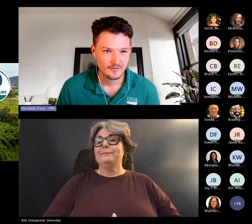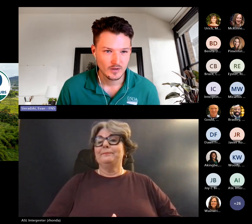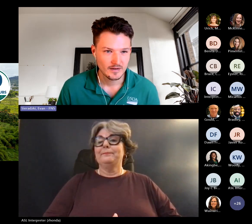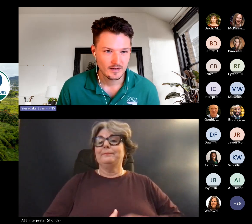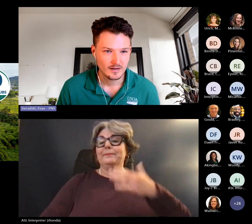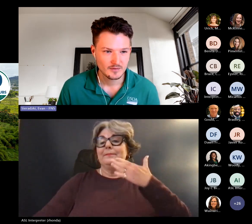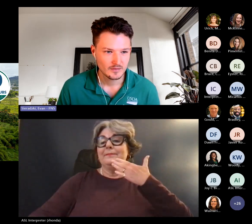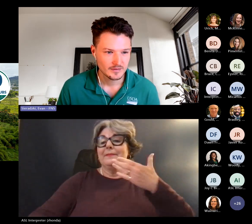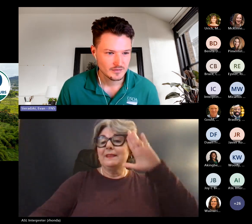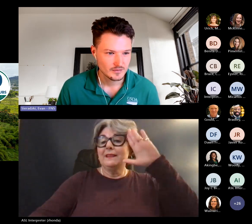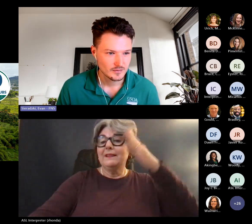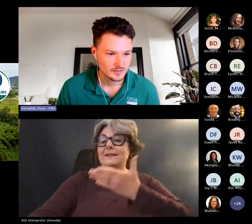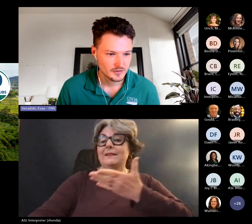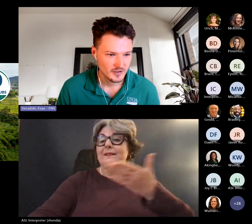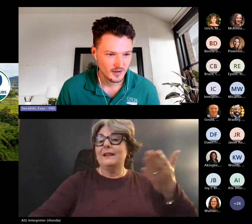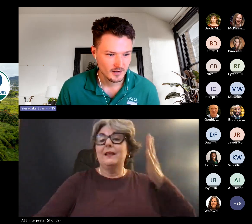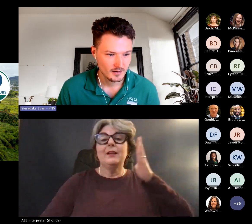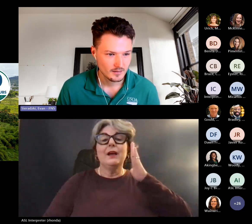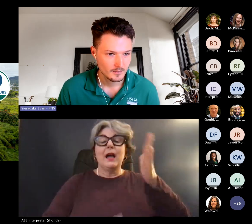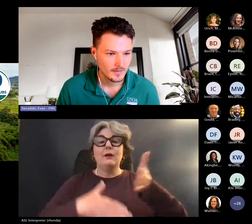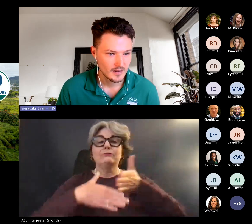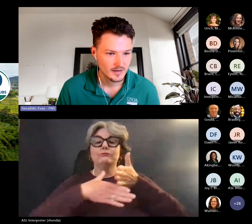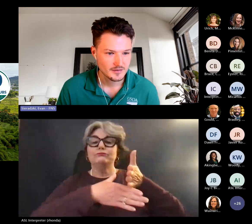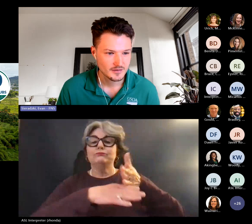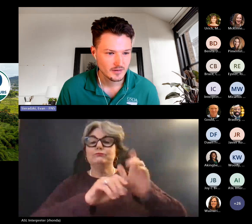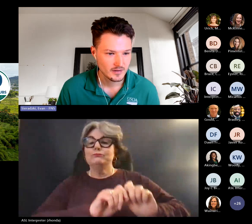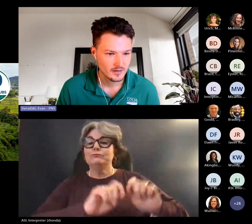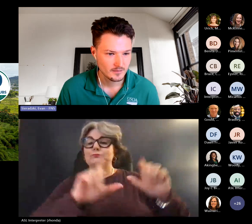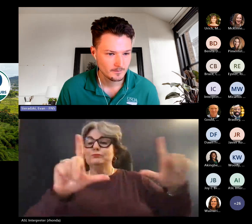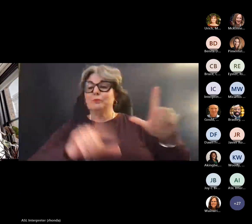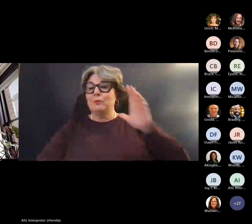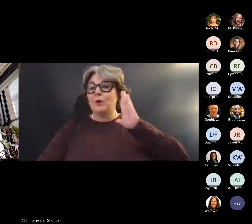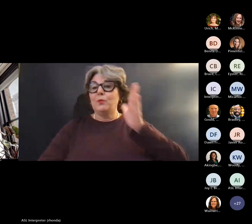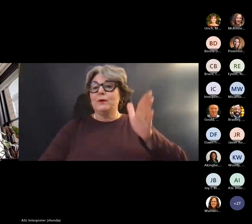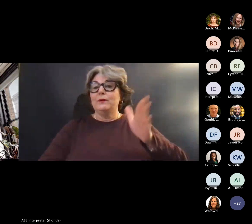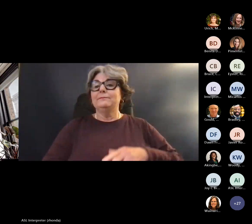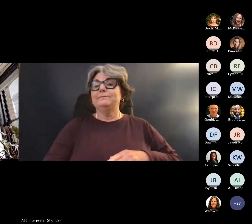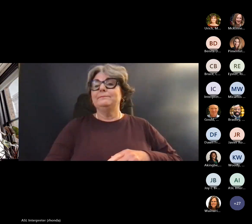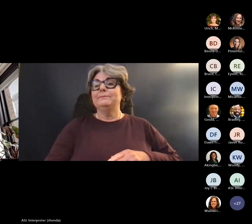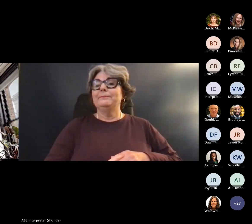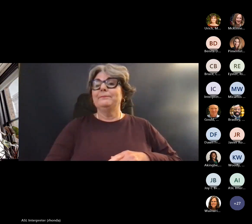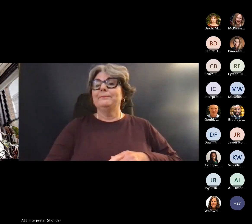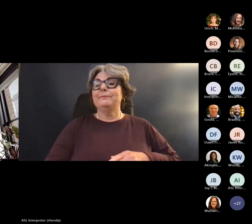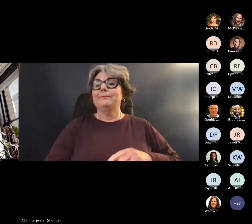Thanks. Hi, everyone. I'm going to share my screen here.